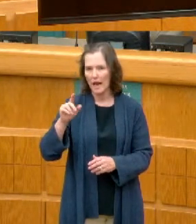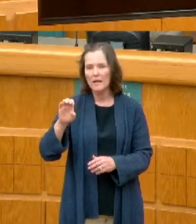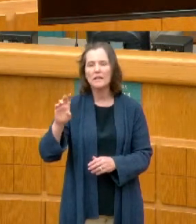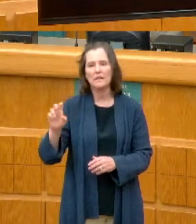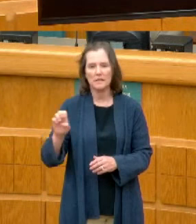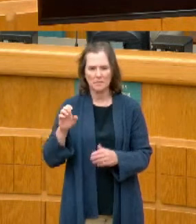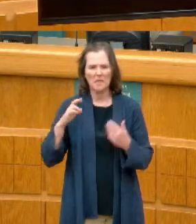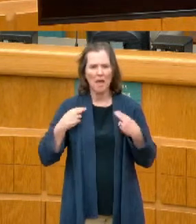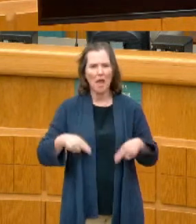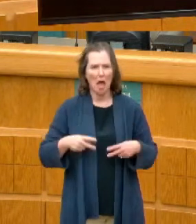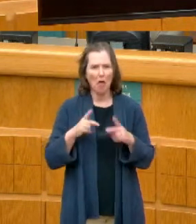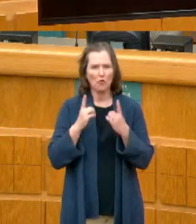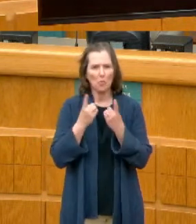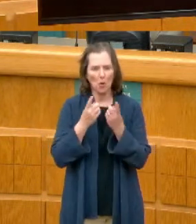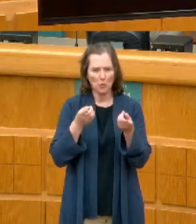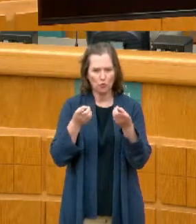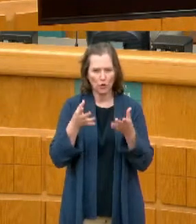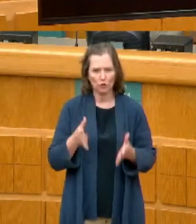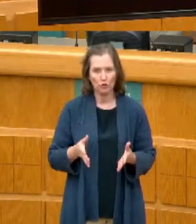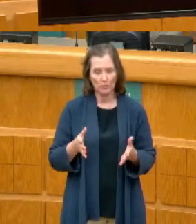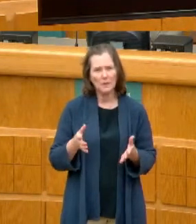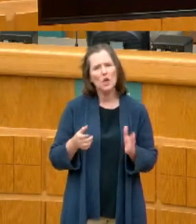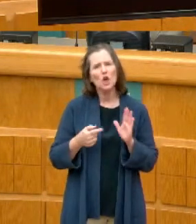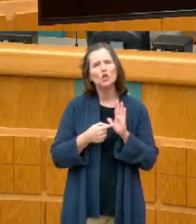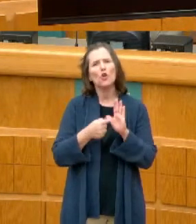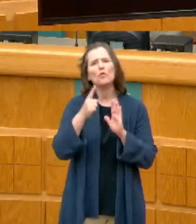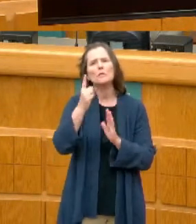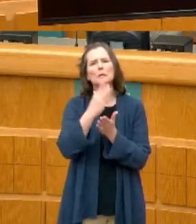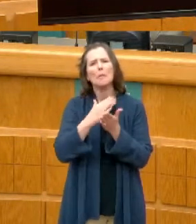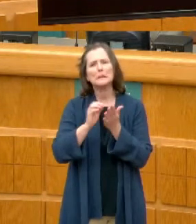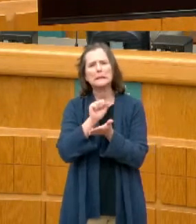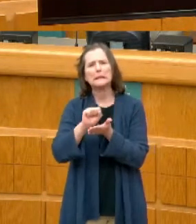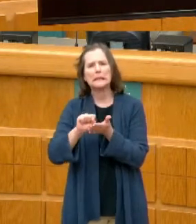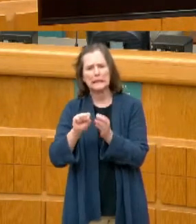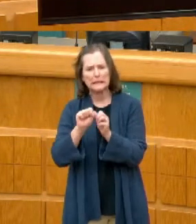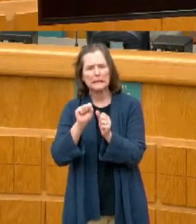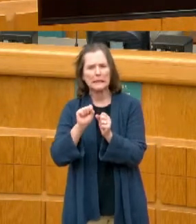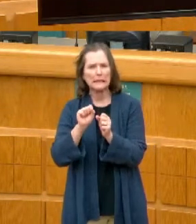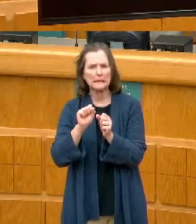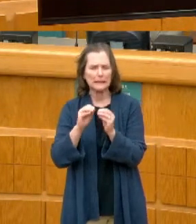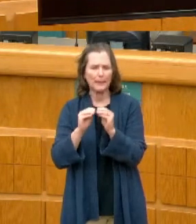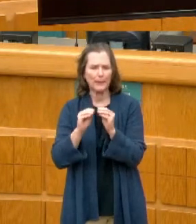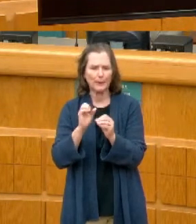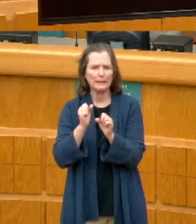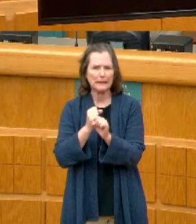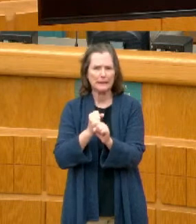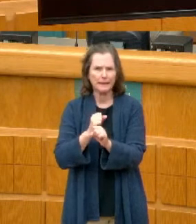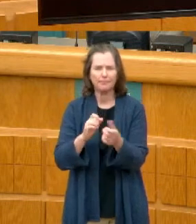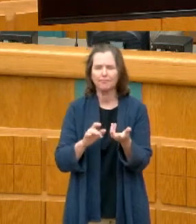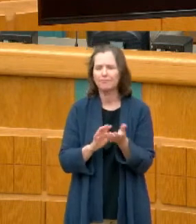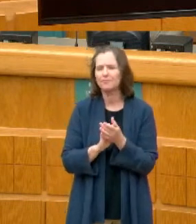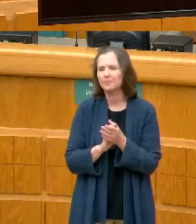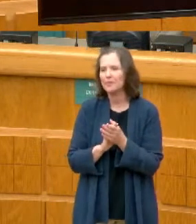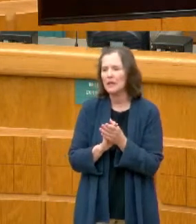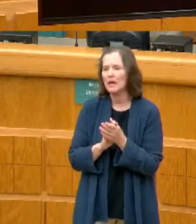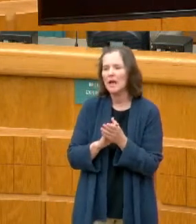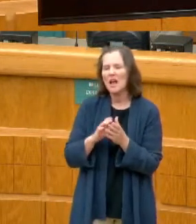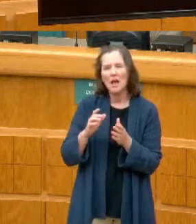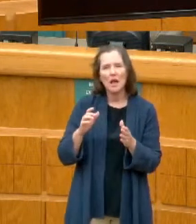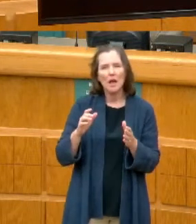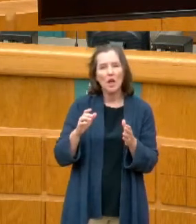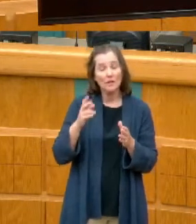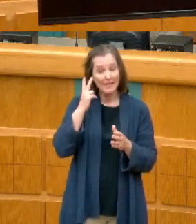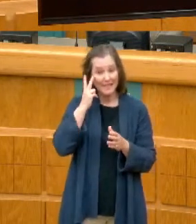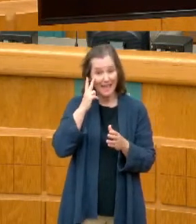since we haven't seen those in a while. So here's our first slide here, and I think as the judge showed as well, you see the winter peak